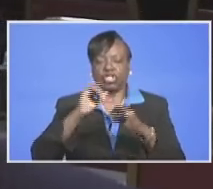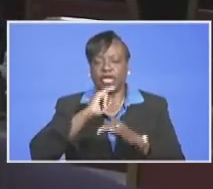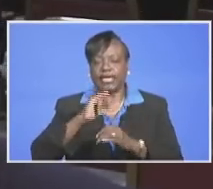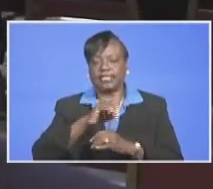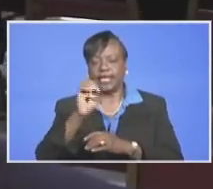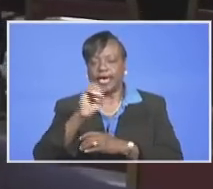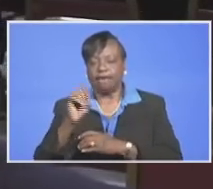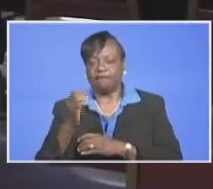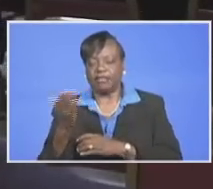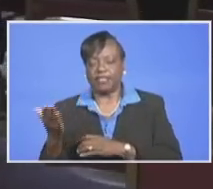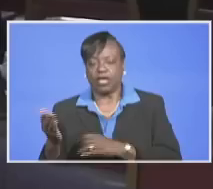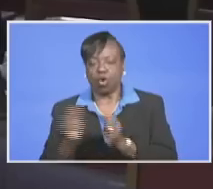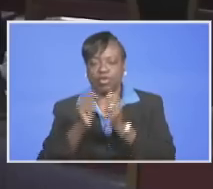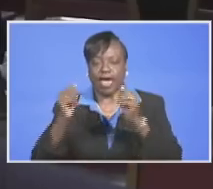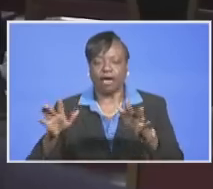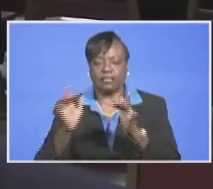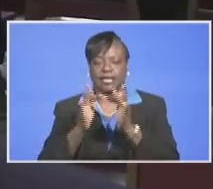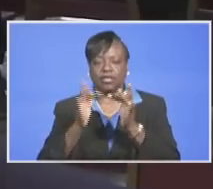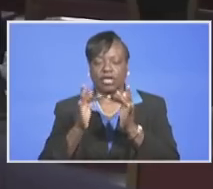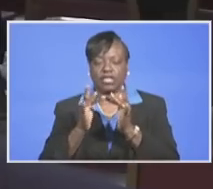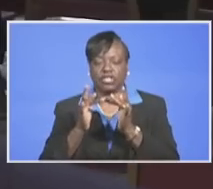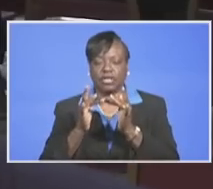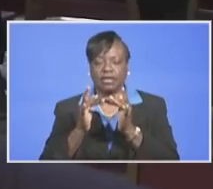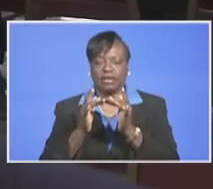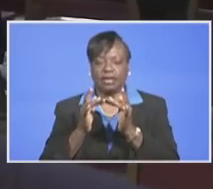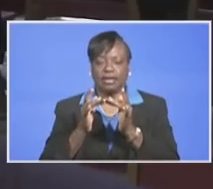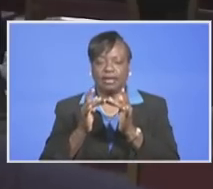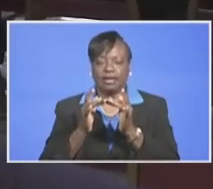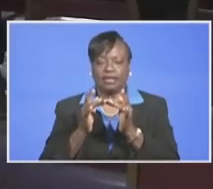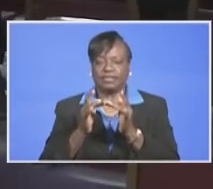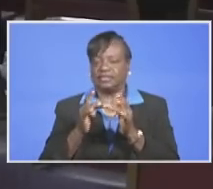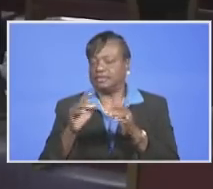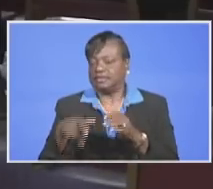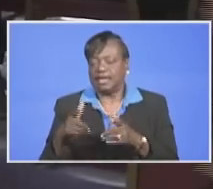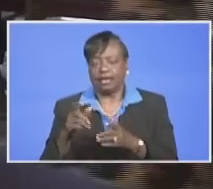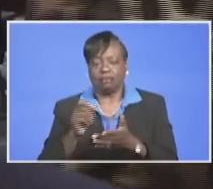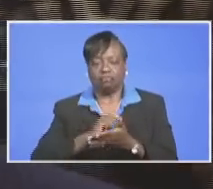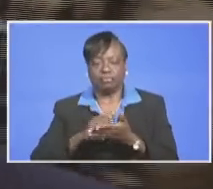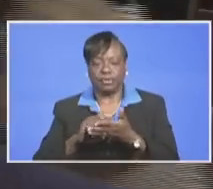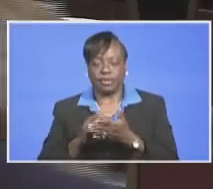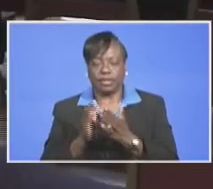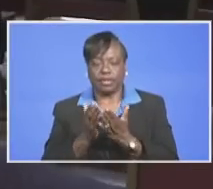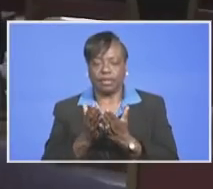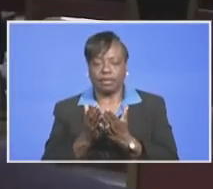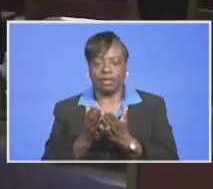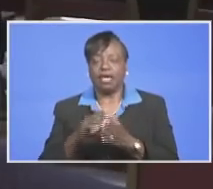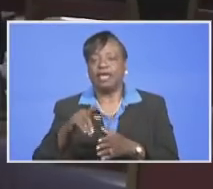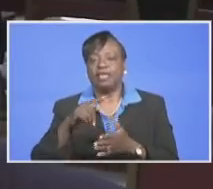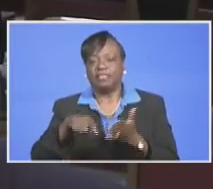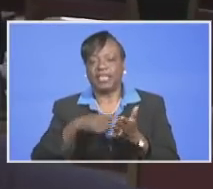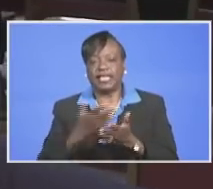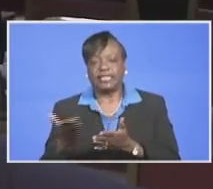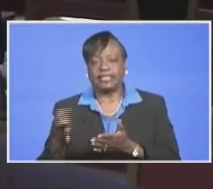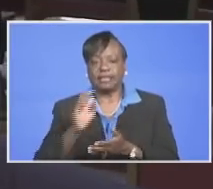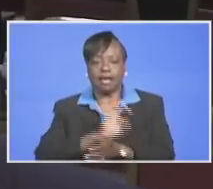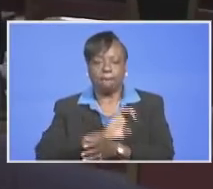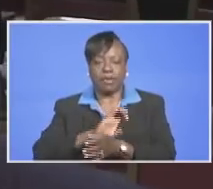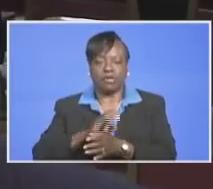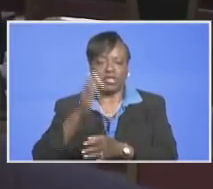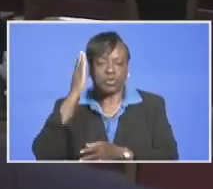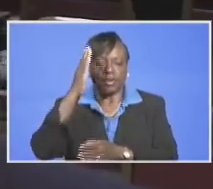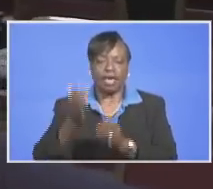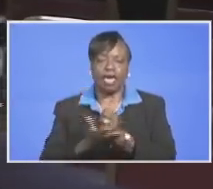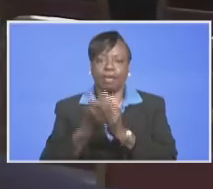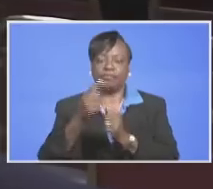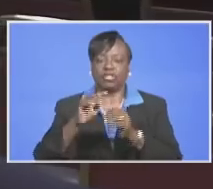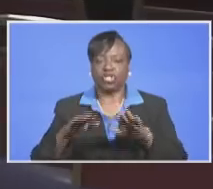without technology, it's like it's without a notebook. And so these computers, I think, would help these kids in order to